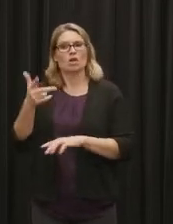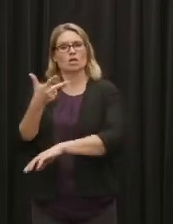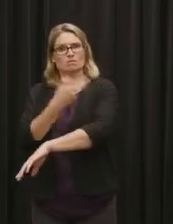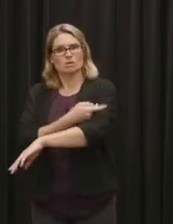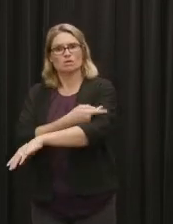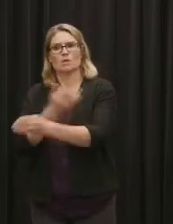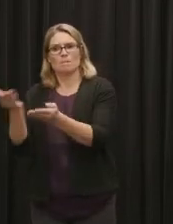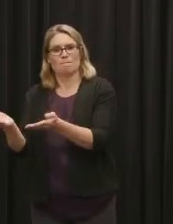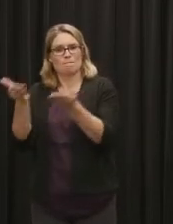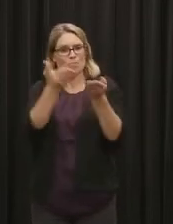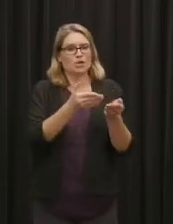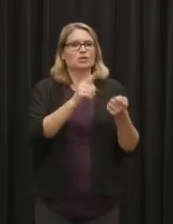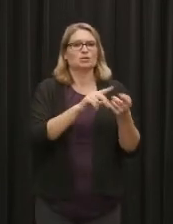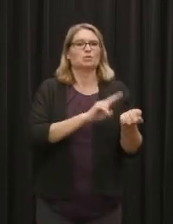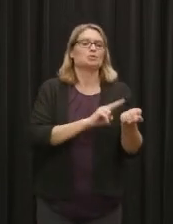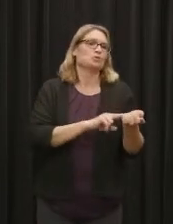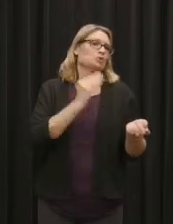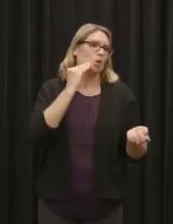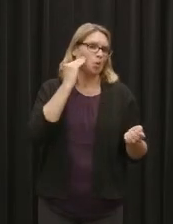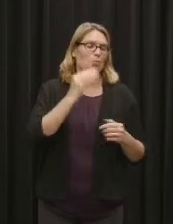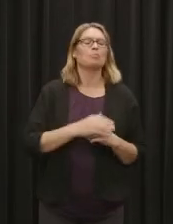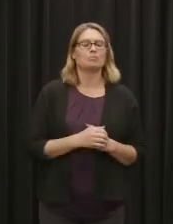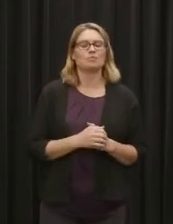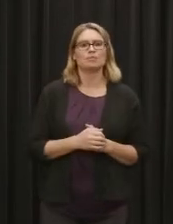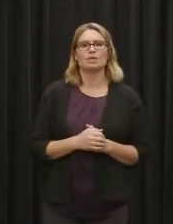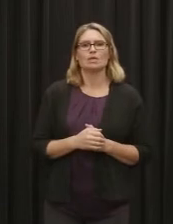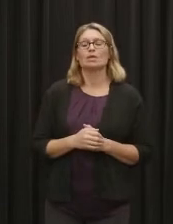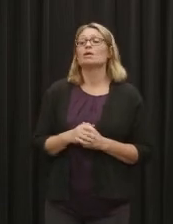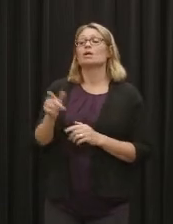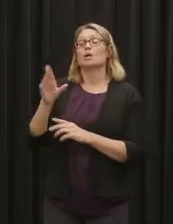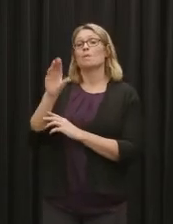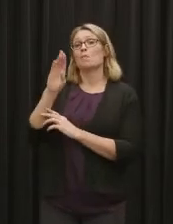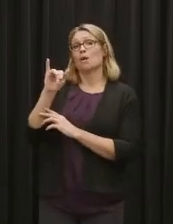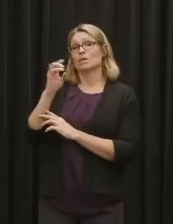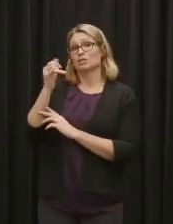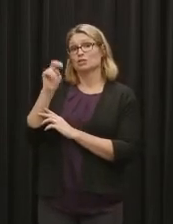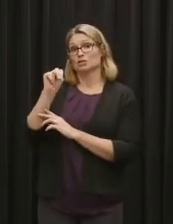Merci beaucoup, Eloise. Bobby Jean McKinnon, CBC.